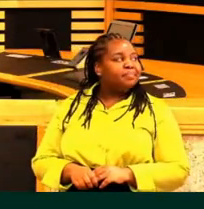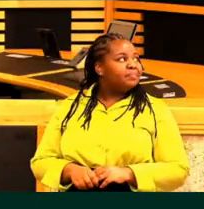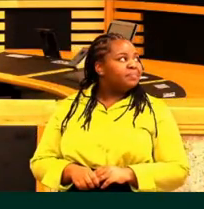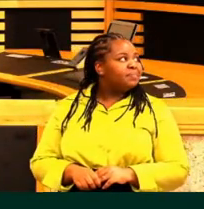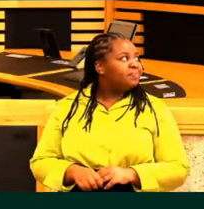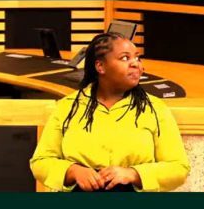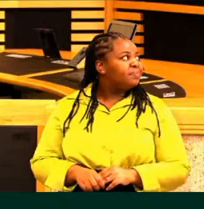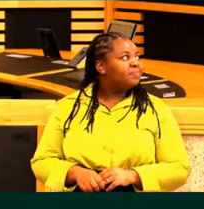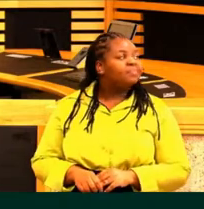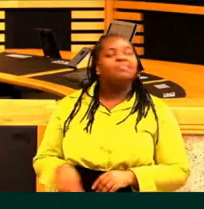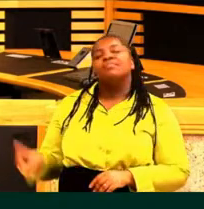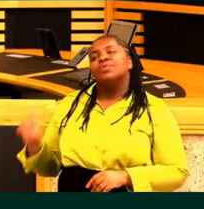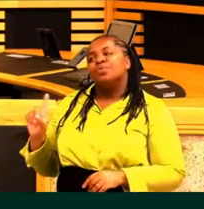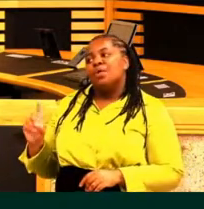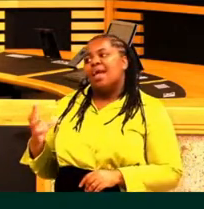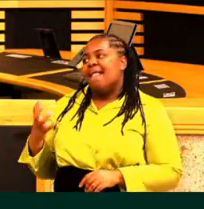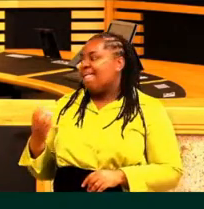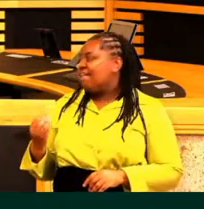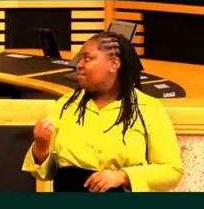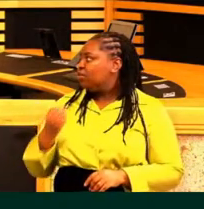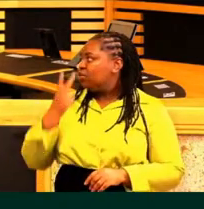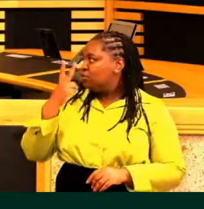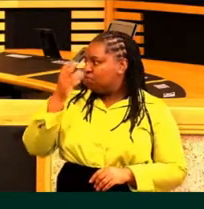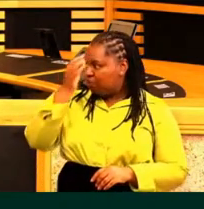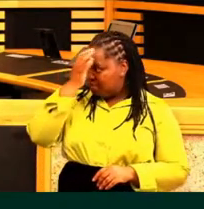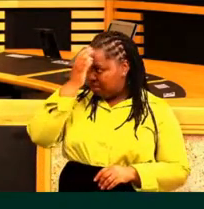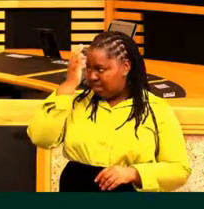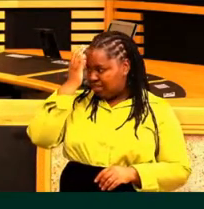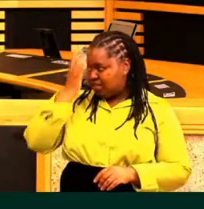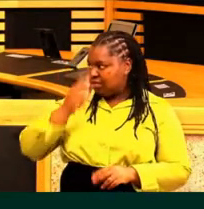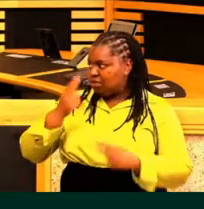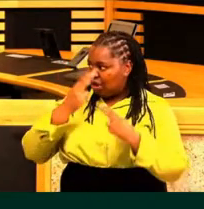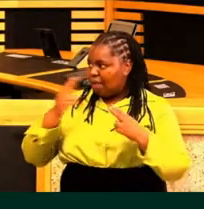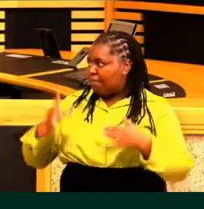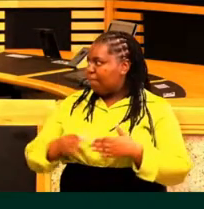you have two minutes and I'll remember